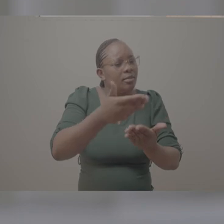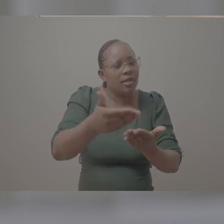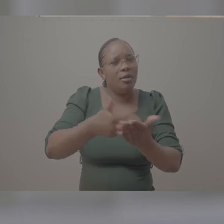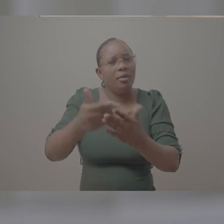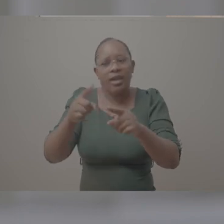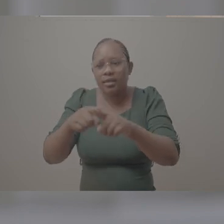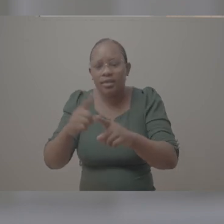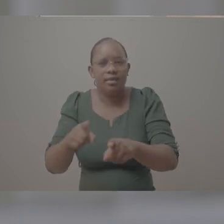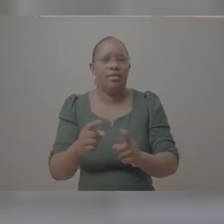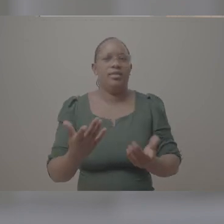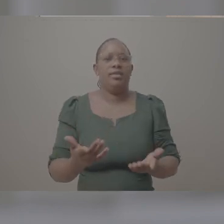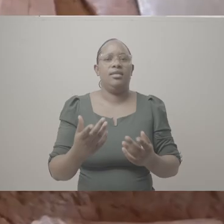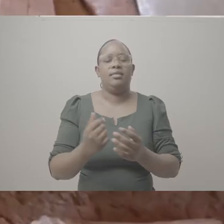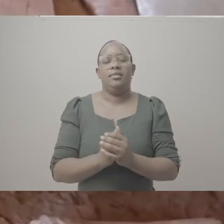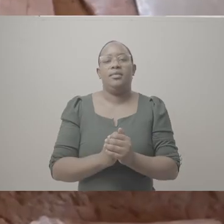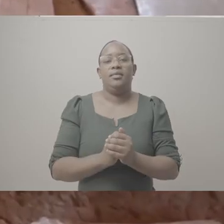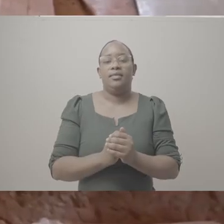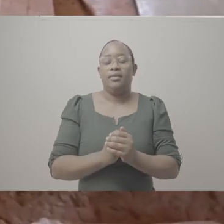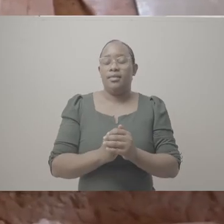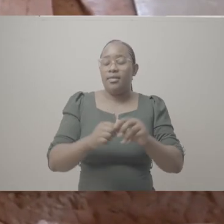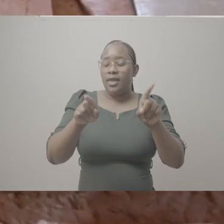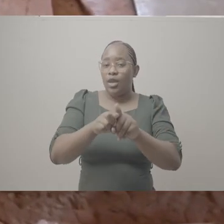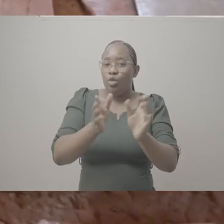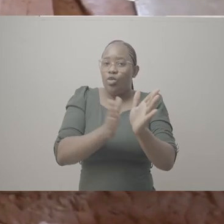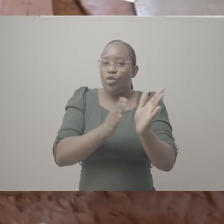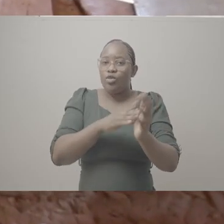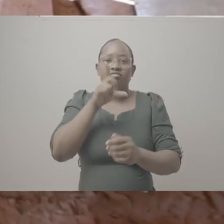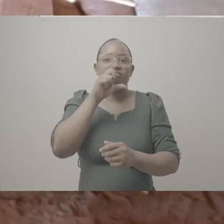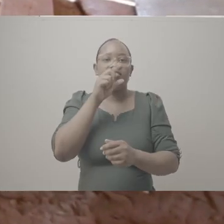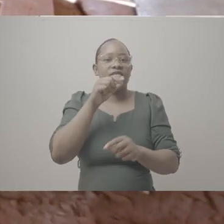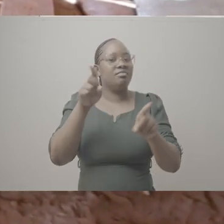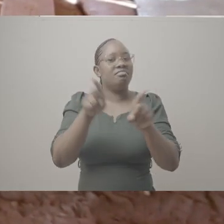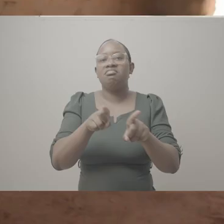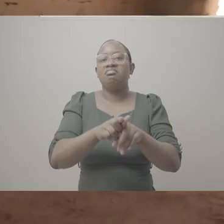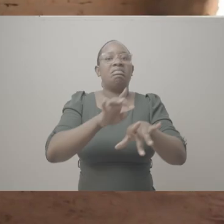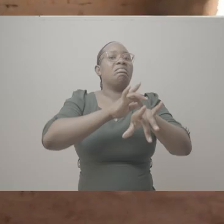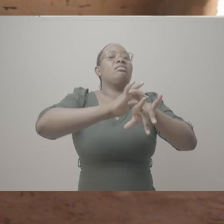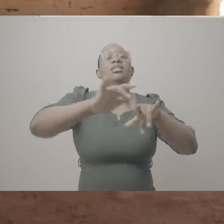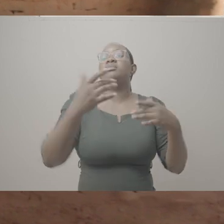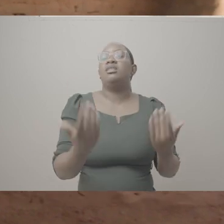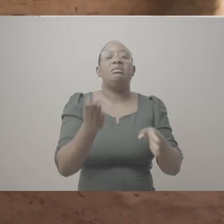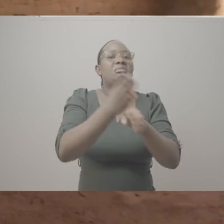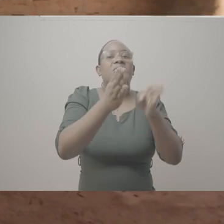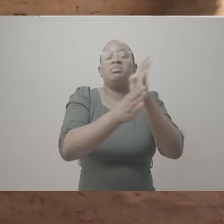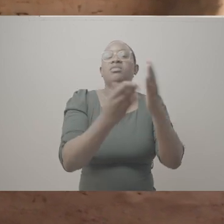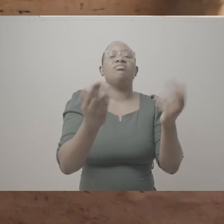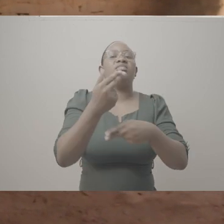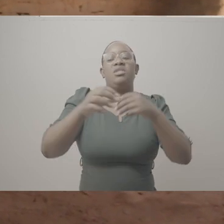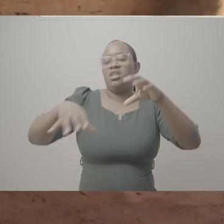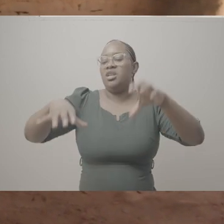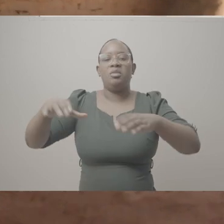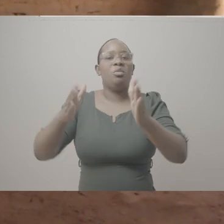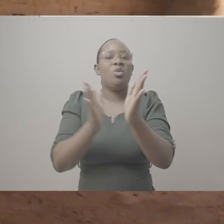do procurement or basic buying. Additionally, a school in Livingston has been abandoned, leaving many children